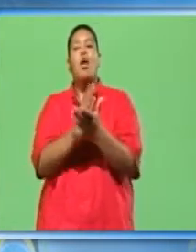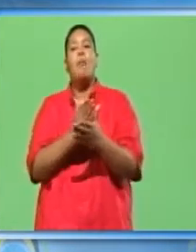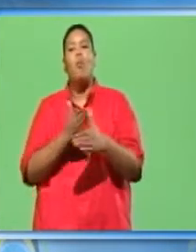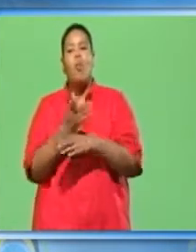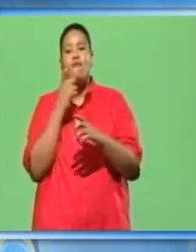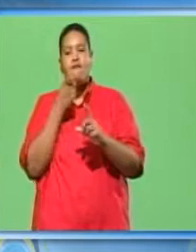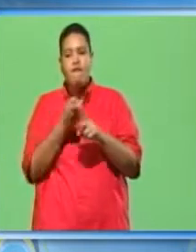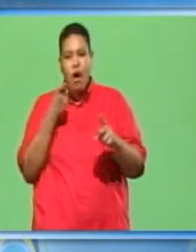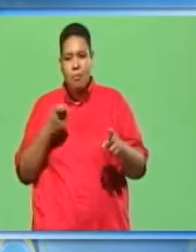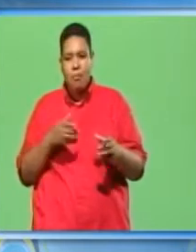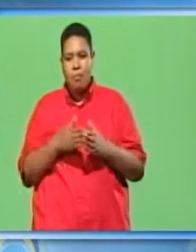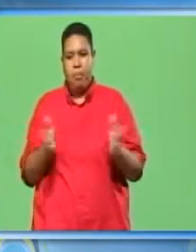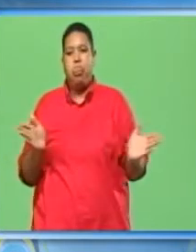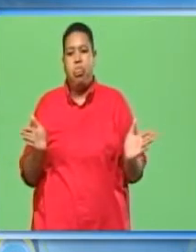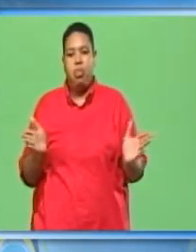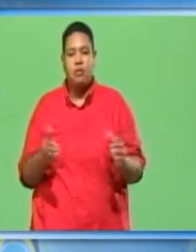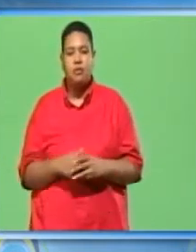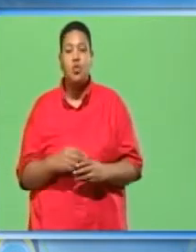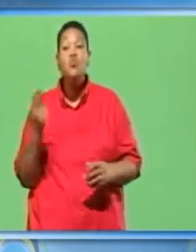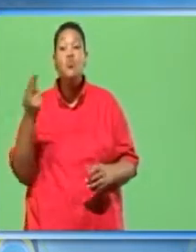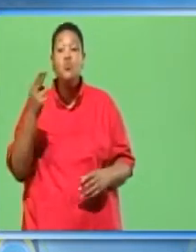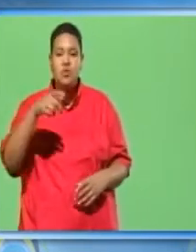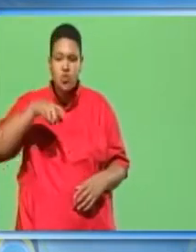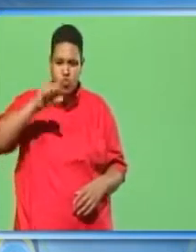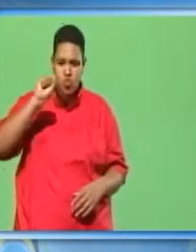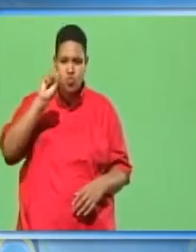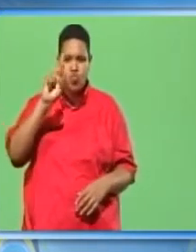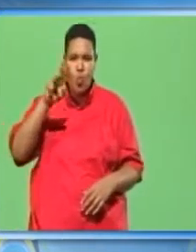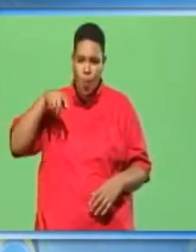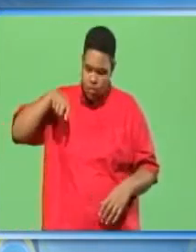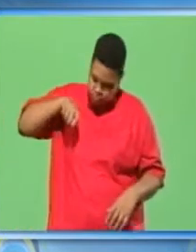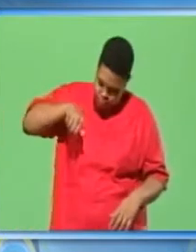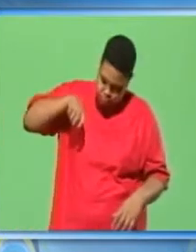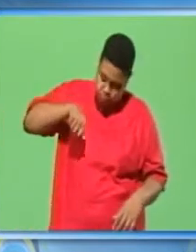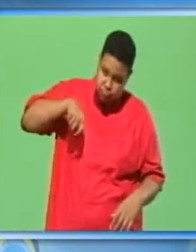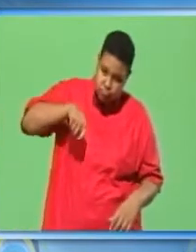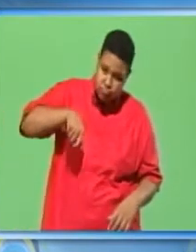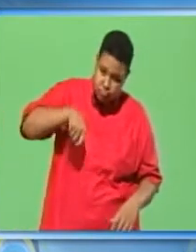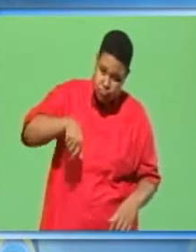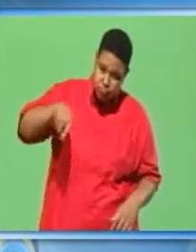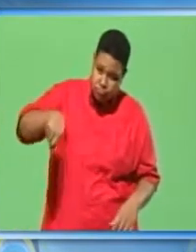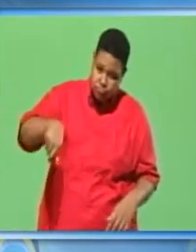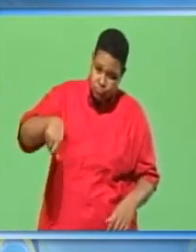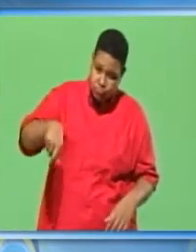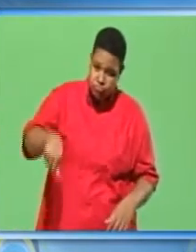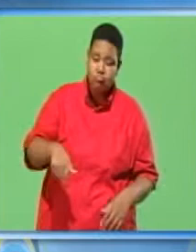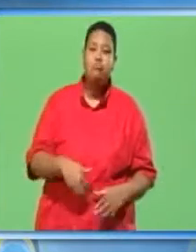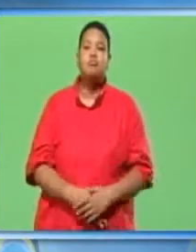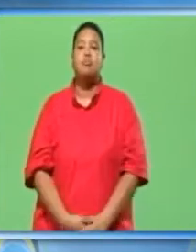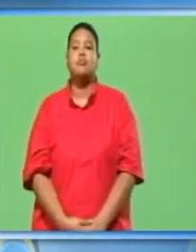splitting. Use a screwdriver to drive in the screws.